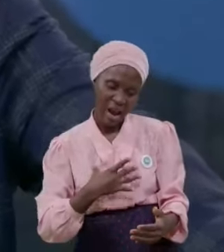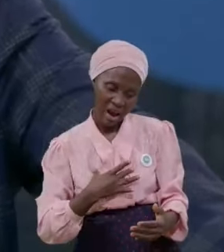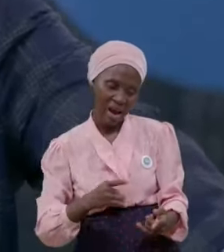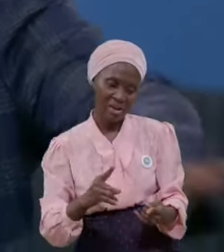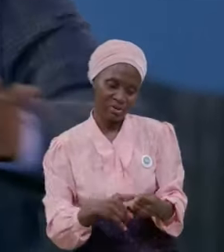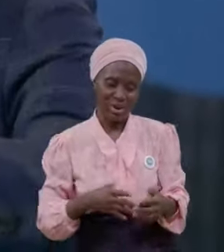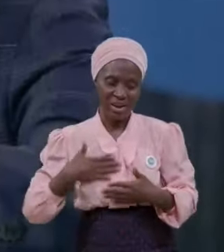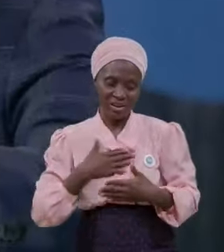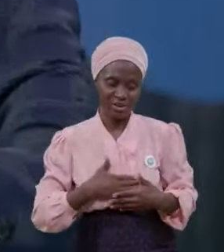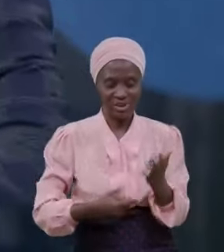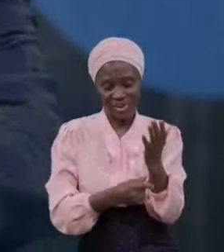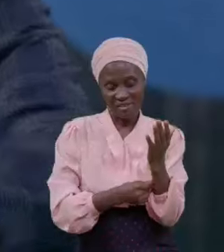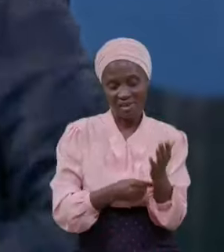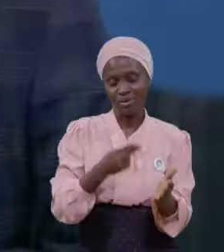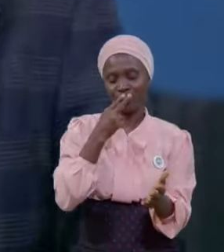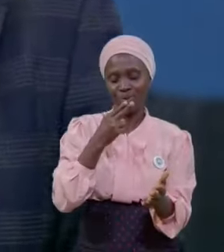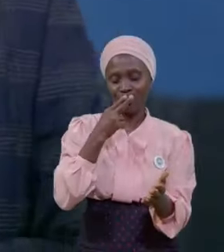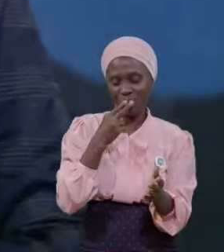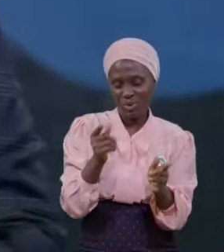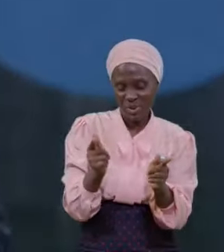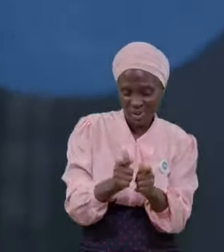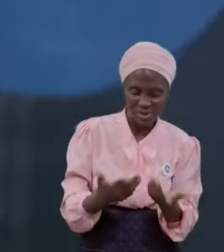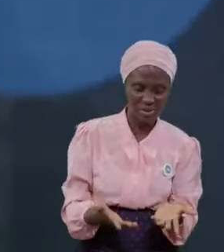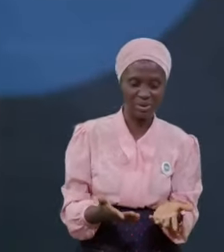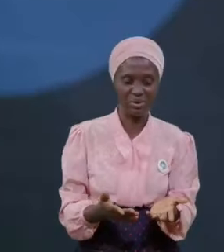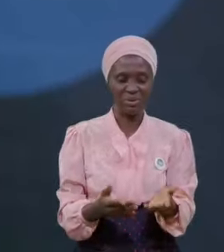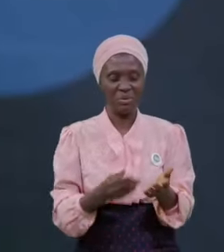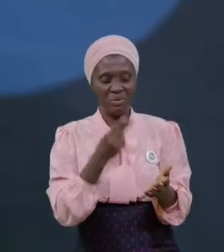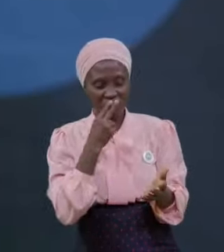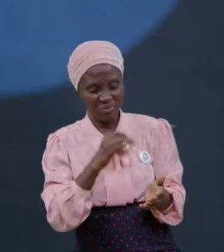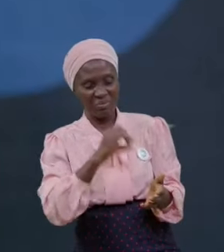cannot avail. Almost is but to fail.